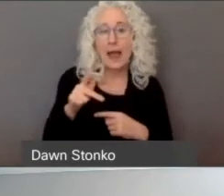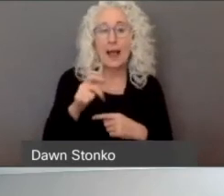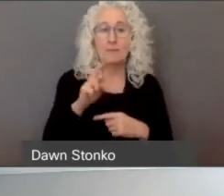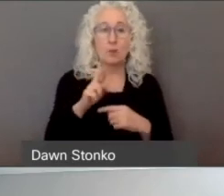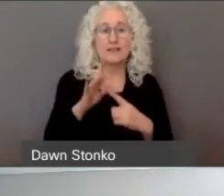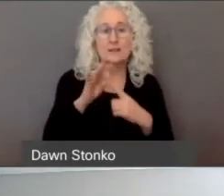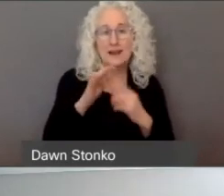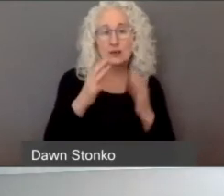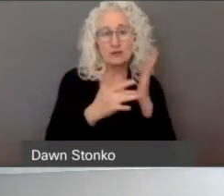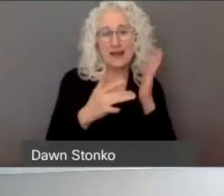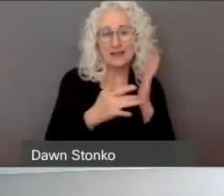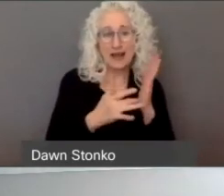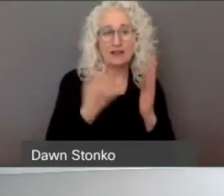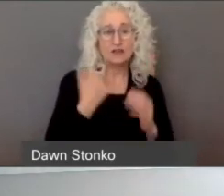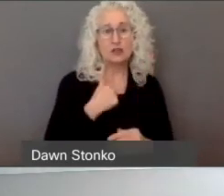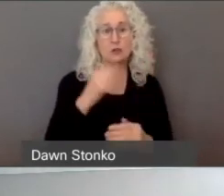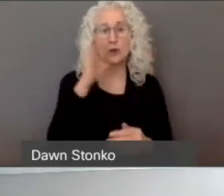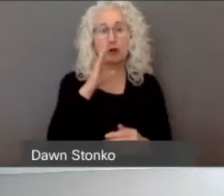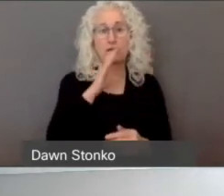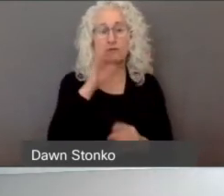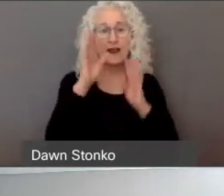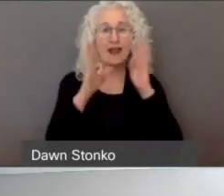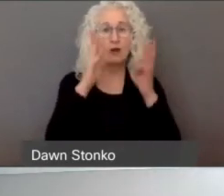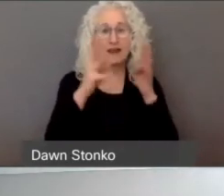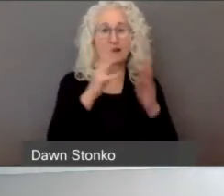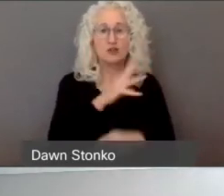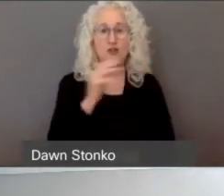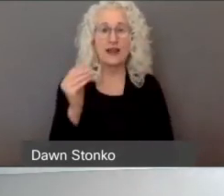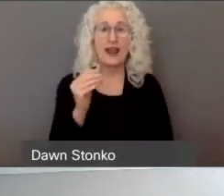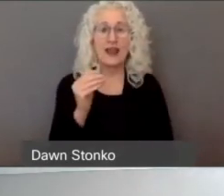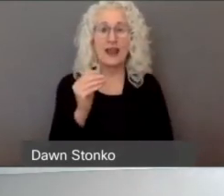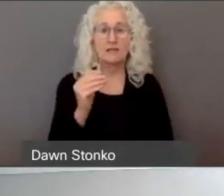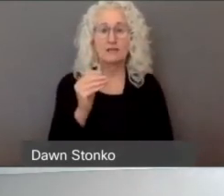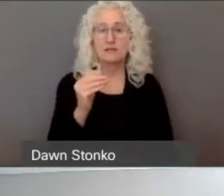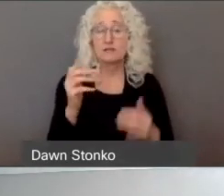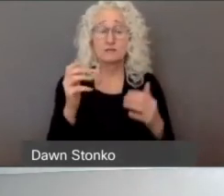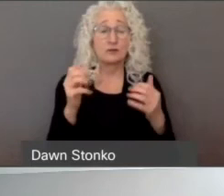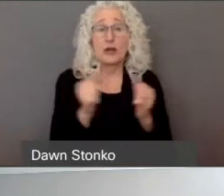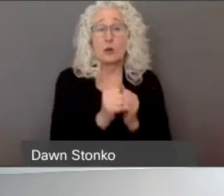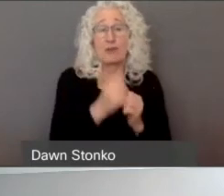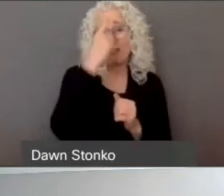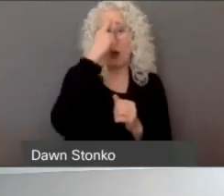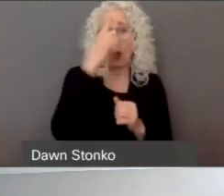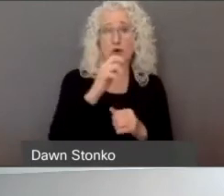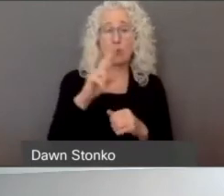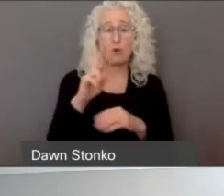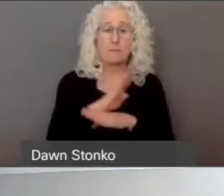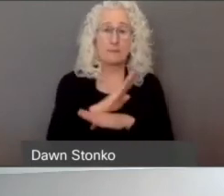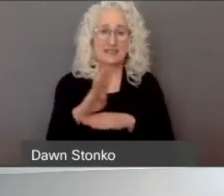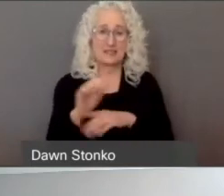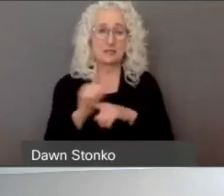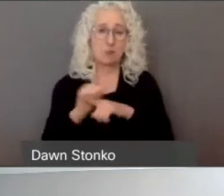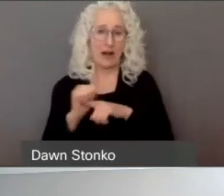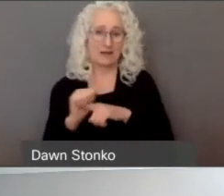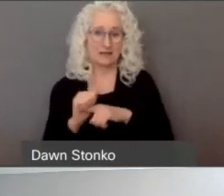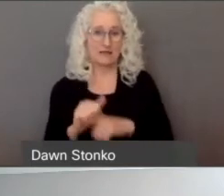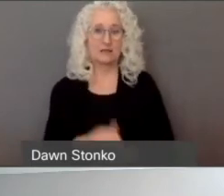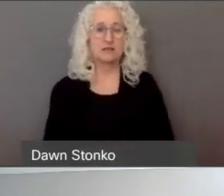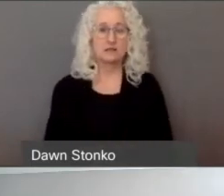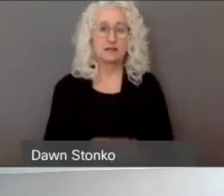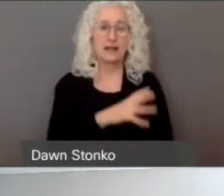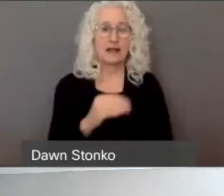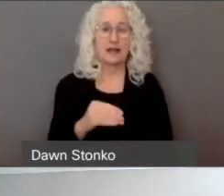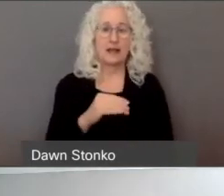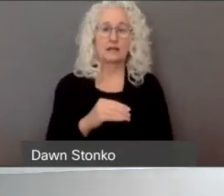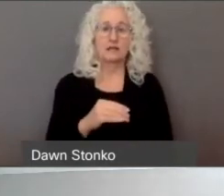technology. We're looking for innovation in thought or business practice, and you know, in fact,